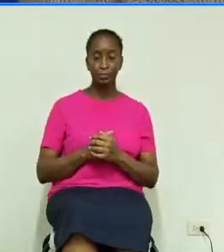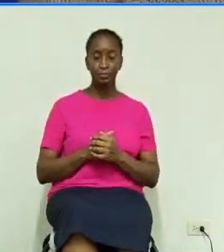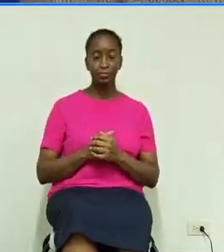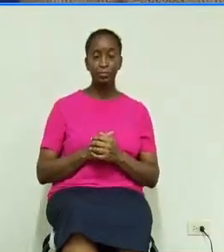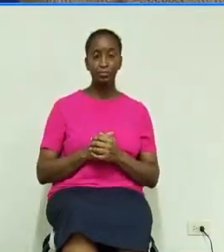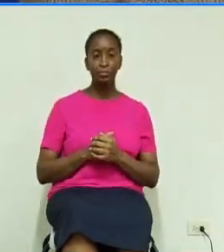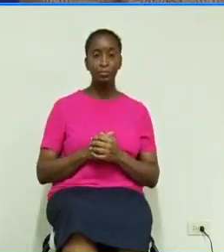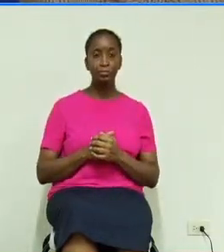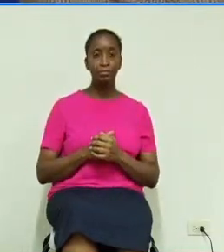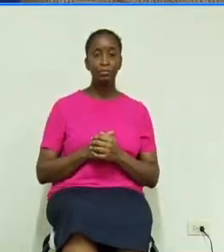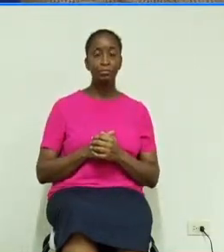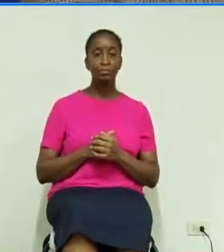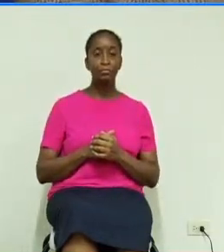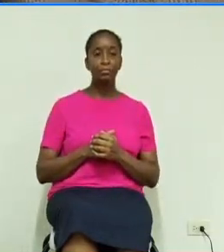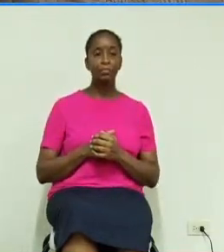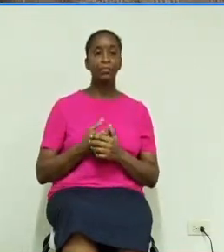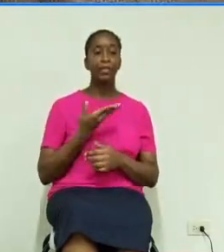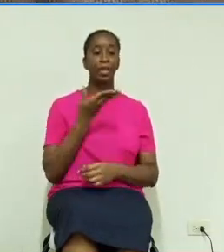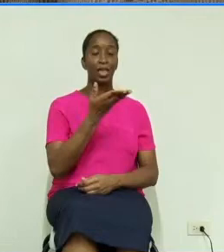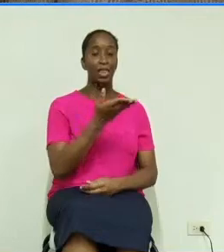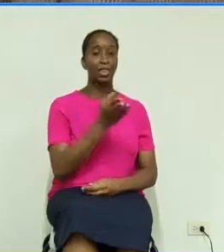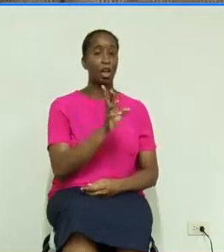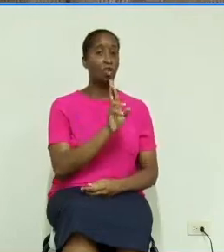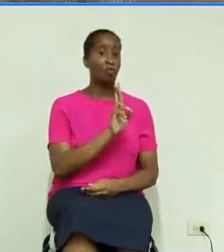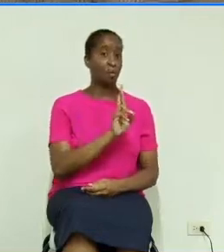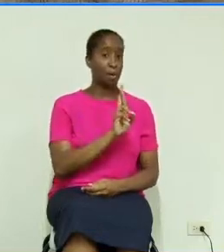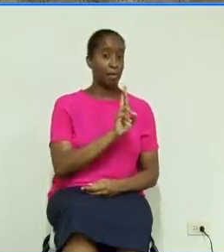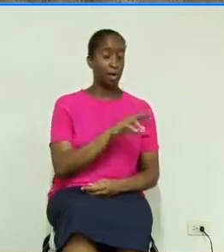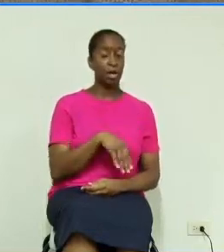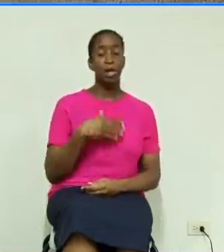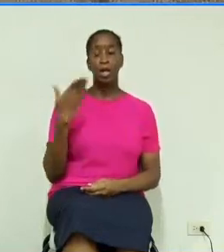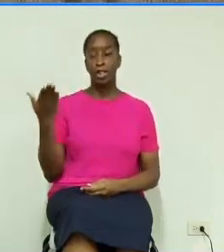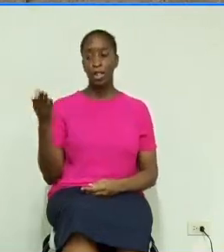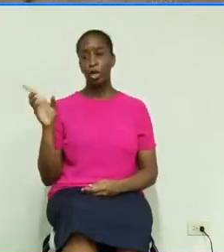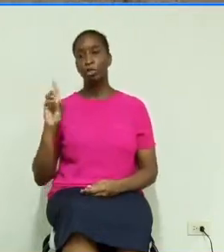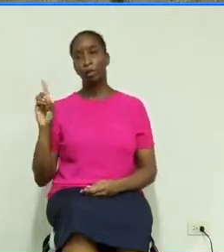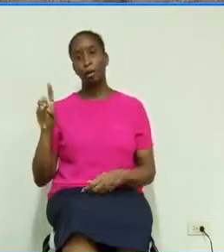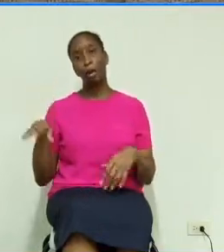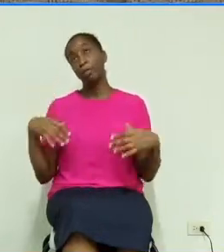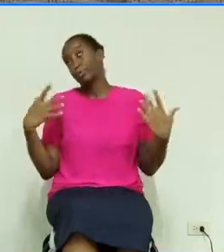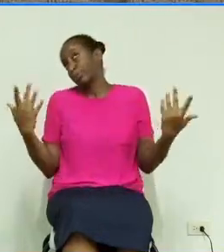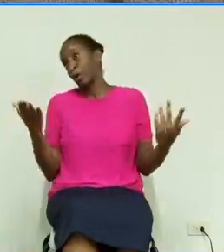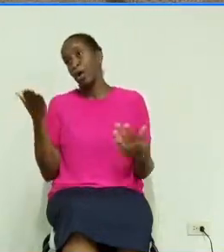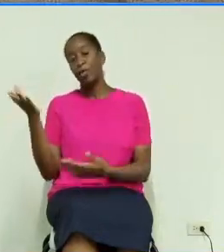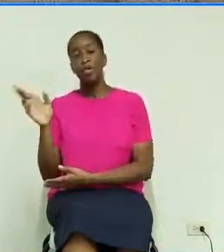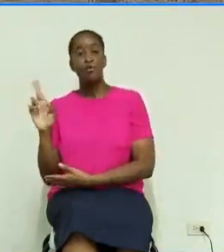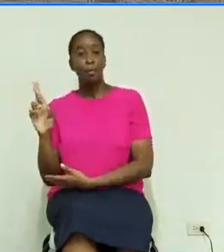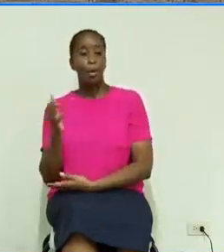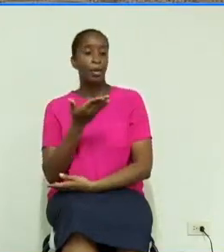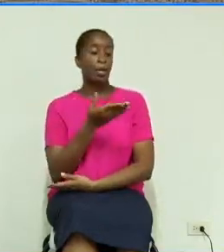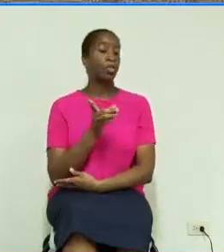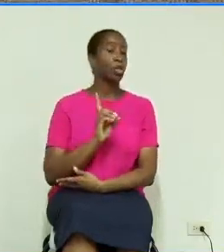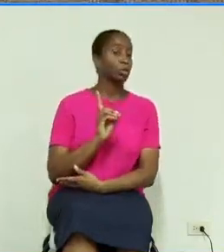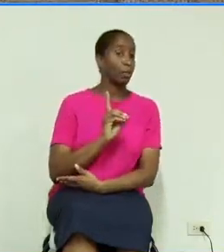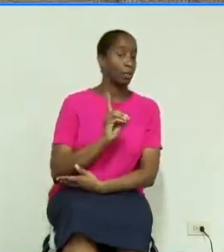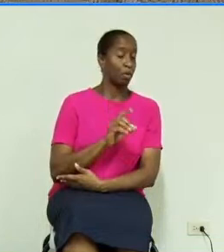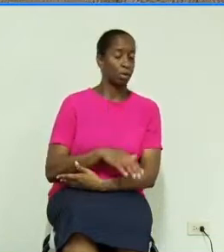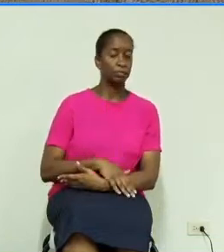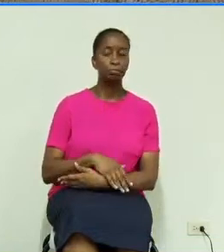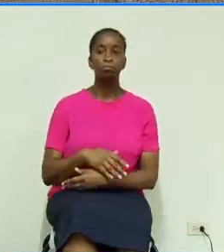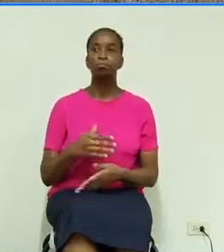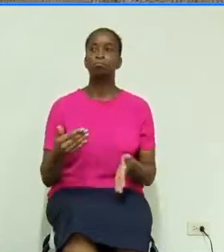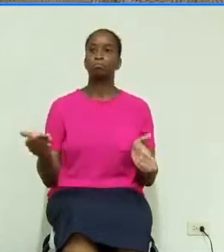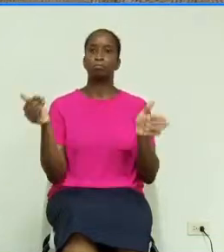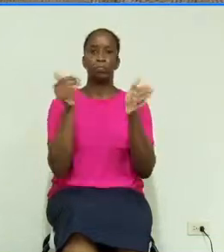lower house, a Democratic upper house, or vice versa, and it has appeared on several